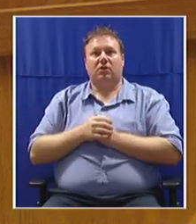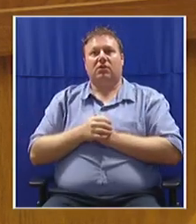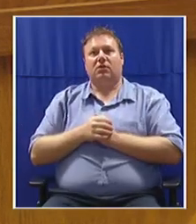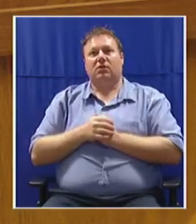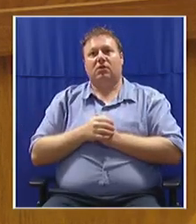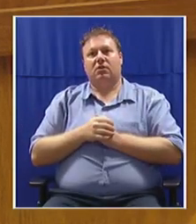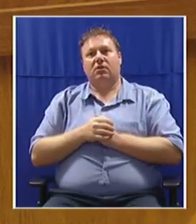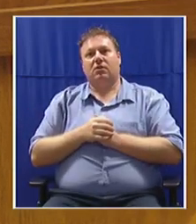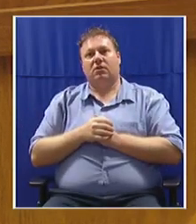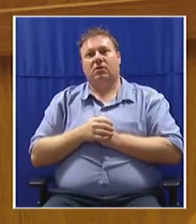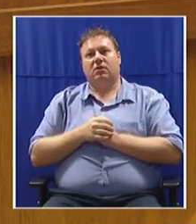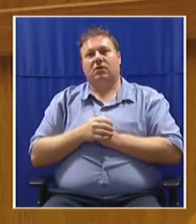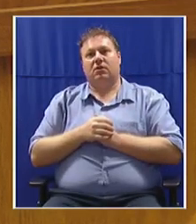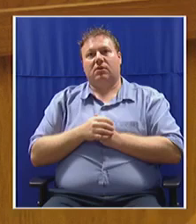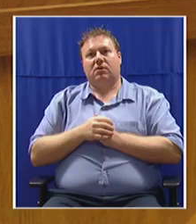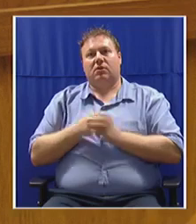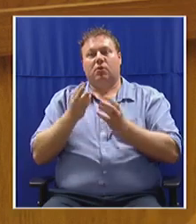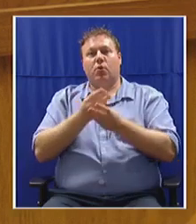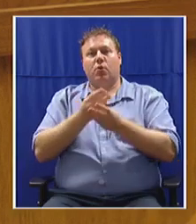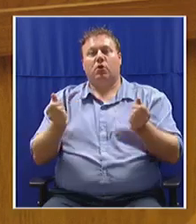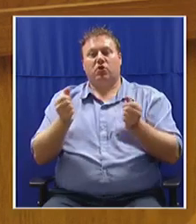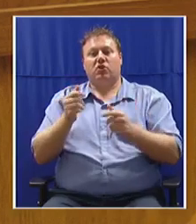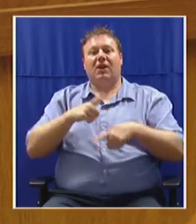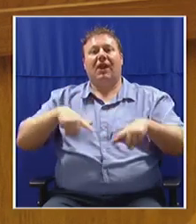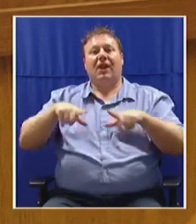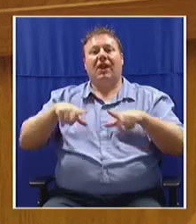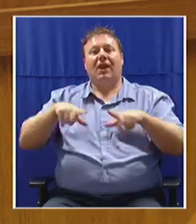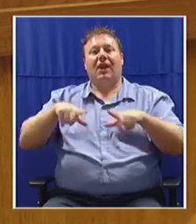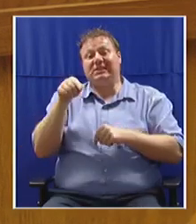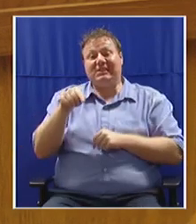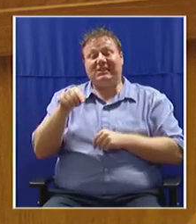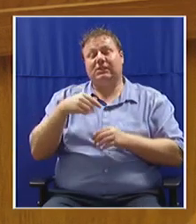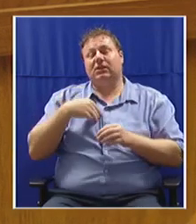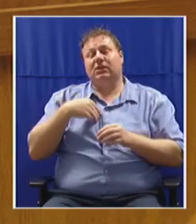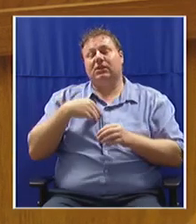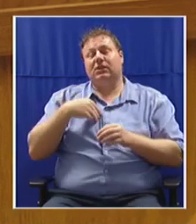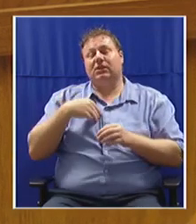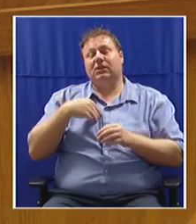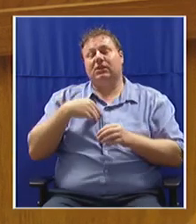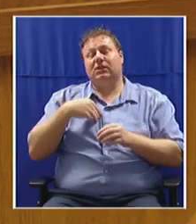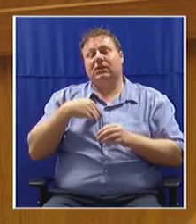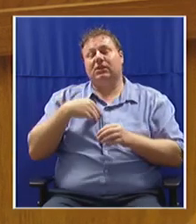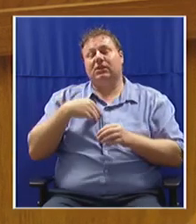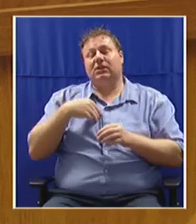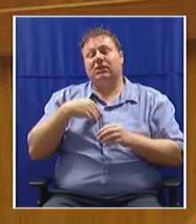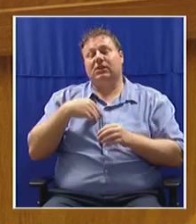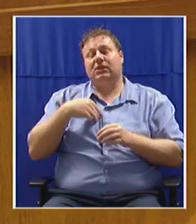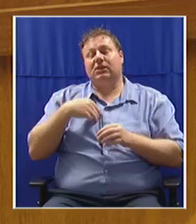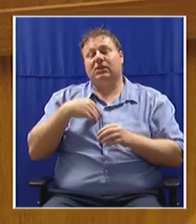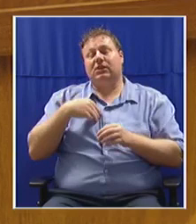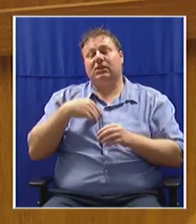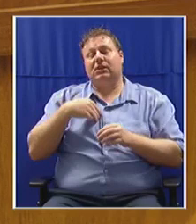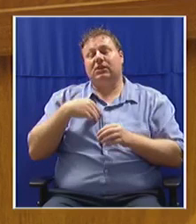resolution of the land question in Africa transcends this generation. It is a mission for which many of